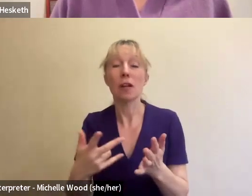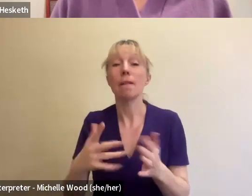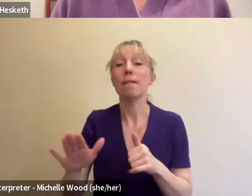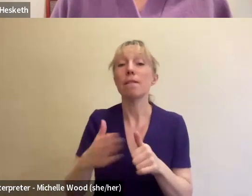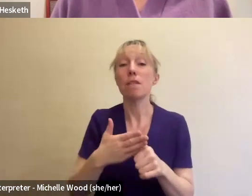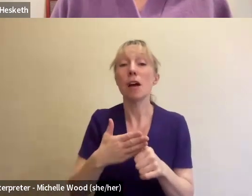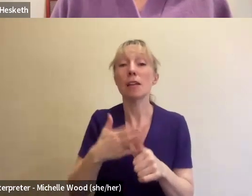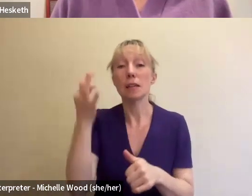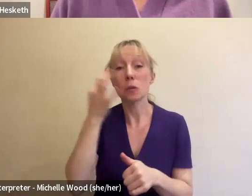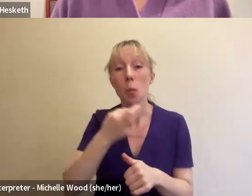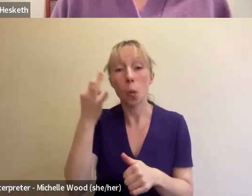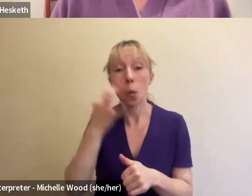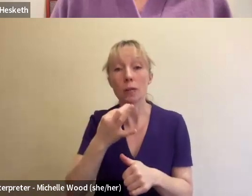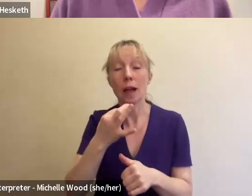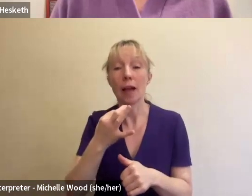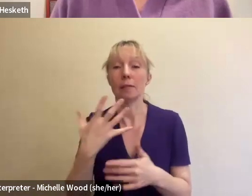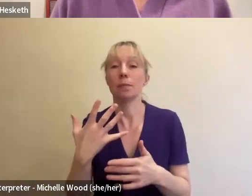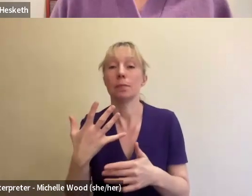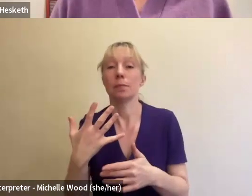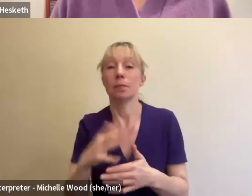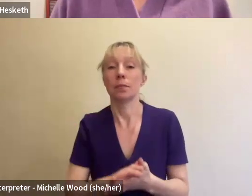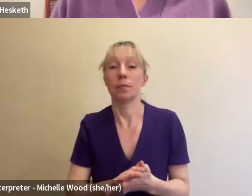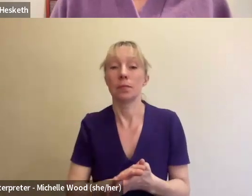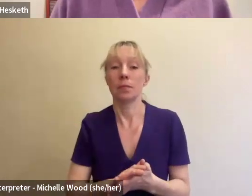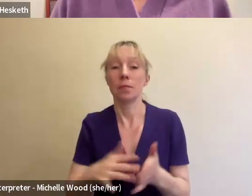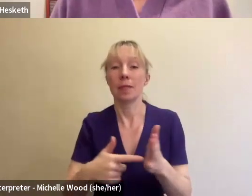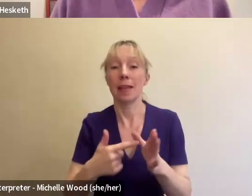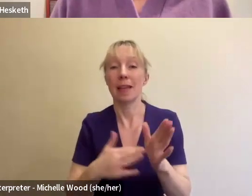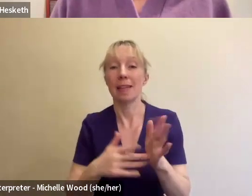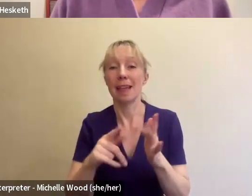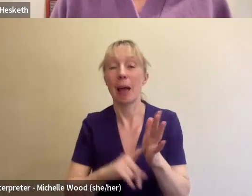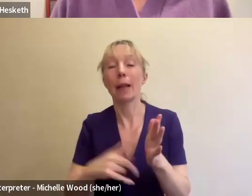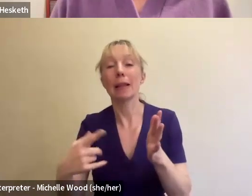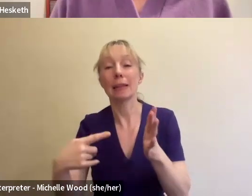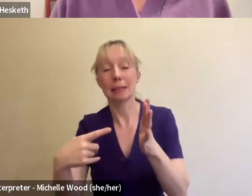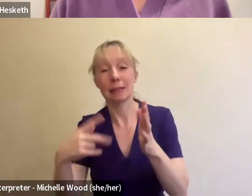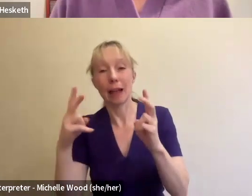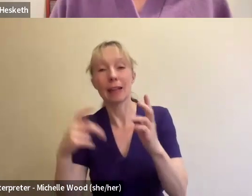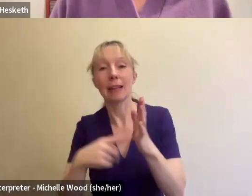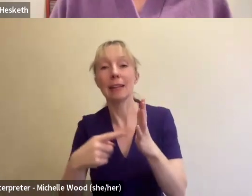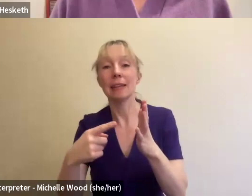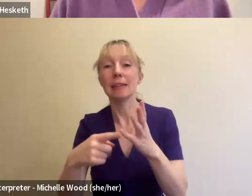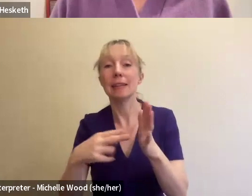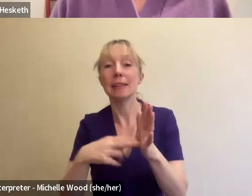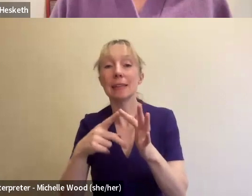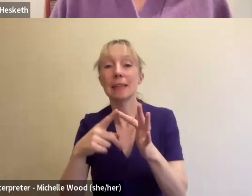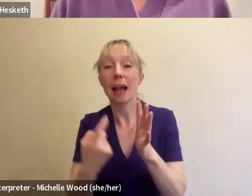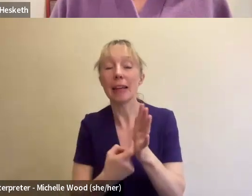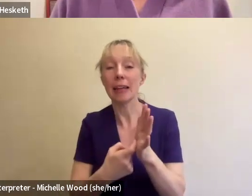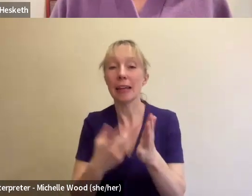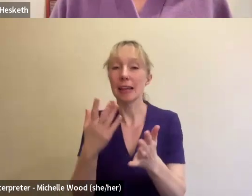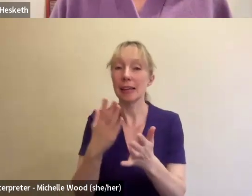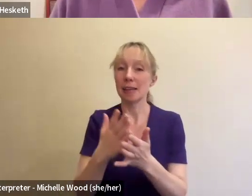The Tamil title of the poem is Tanir. In her poem Water, poet Satyajyothi captures the